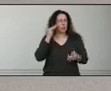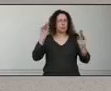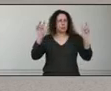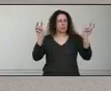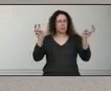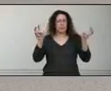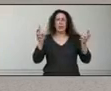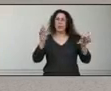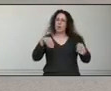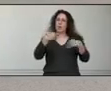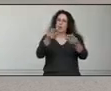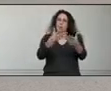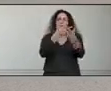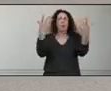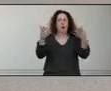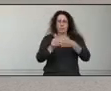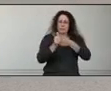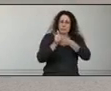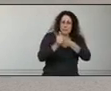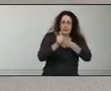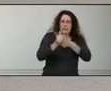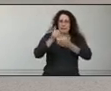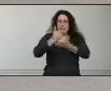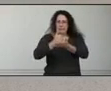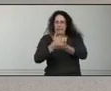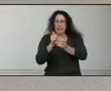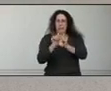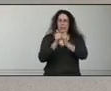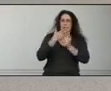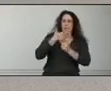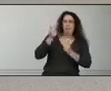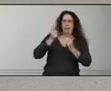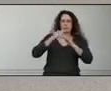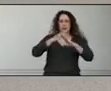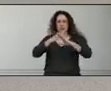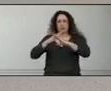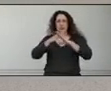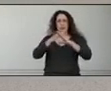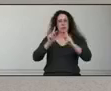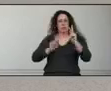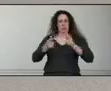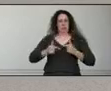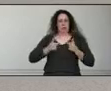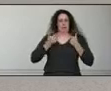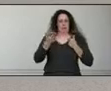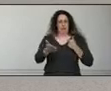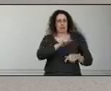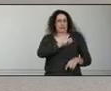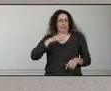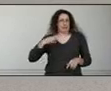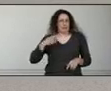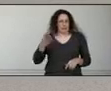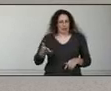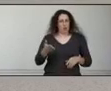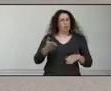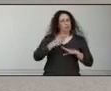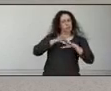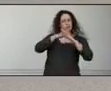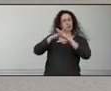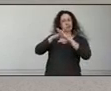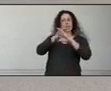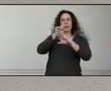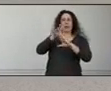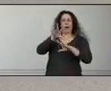a lot of guidance on how to best protect their residents and staff from COVID-19 outbreaks. And